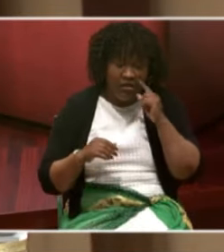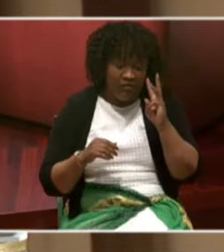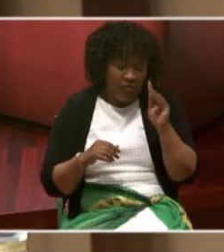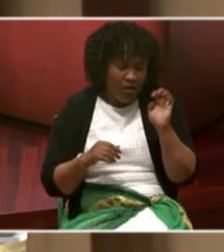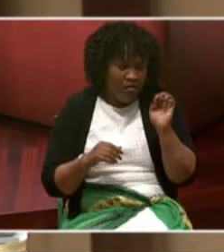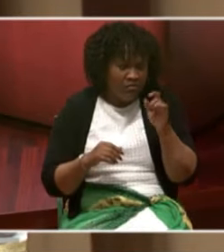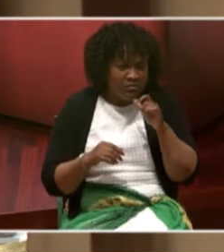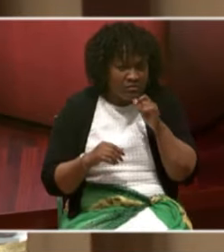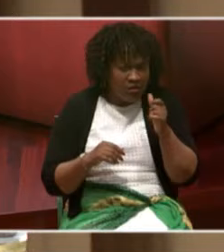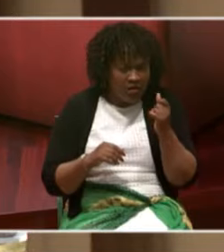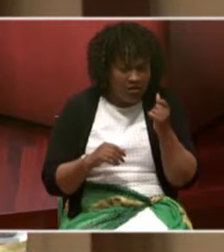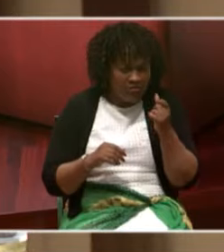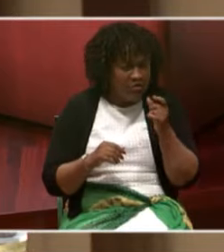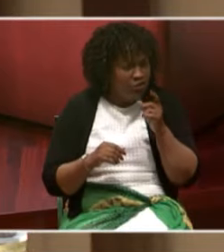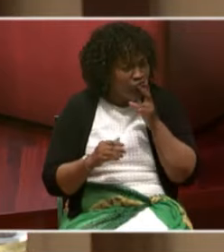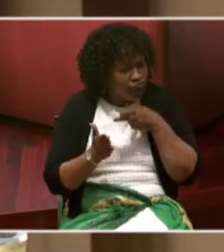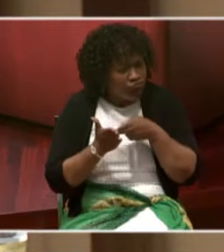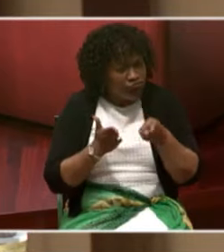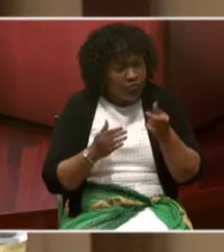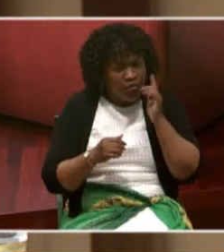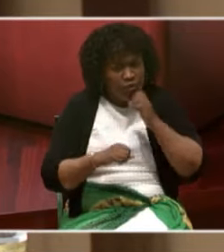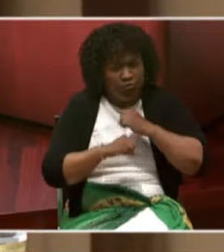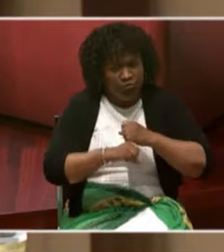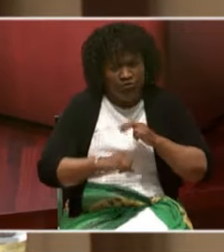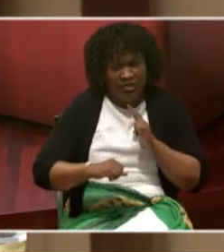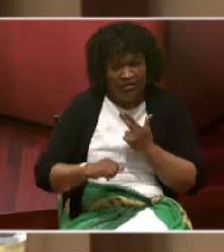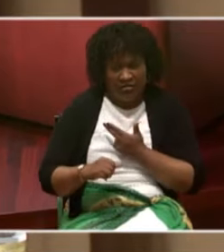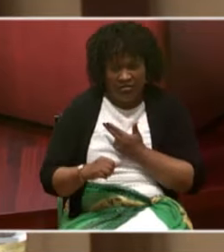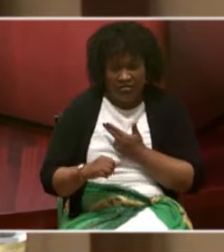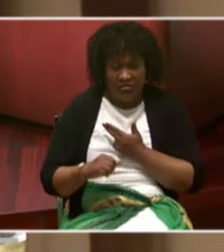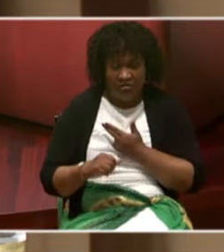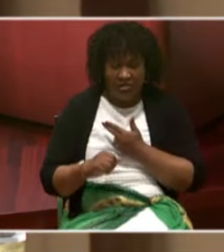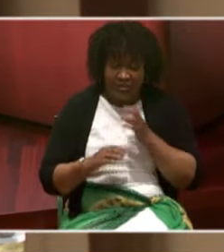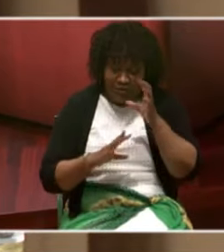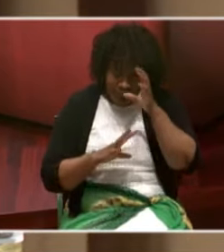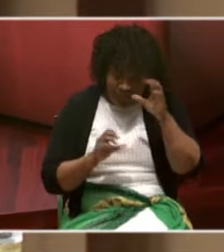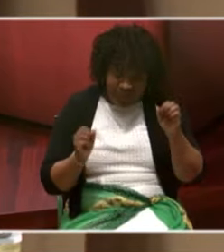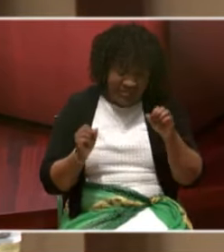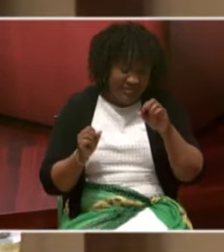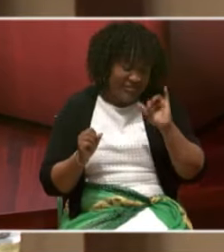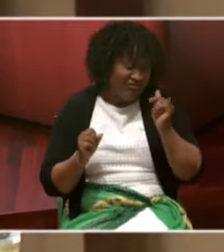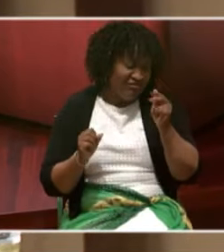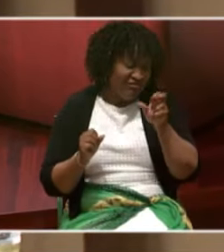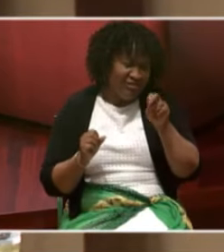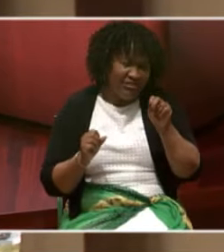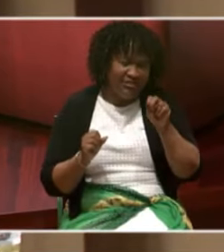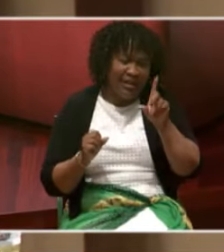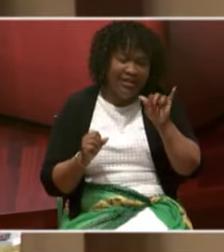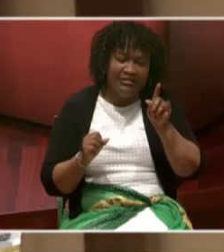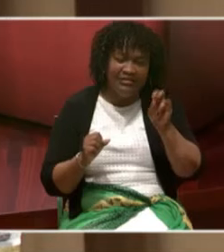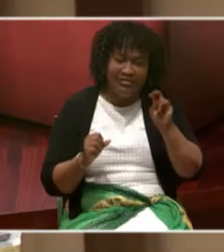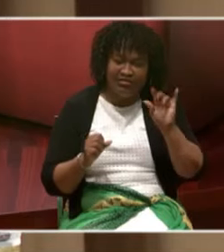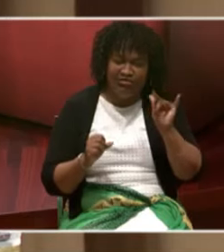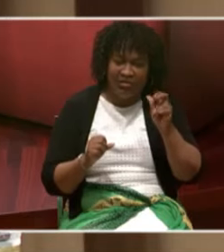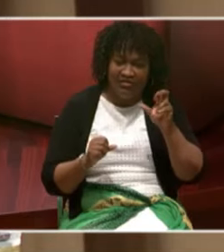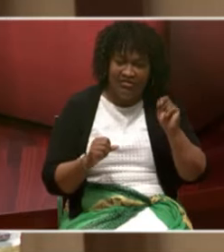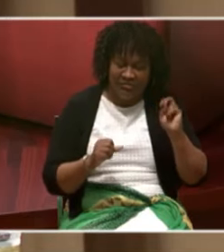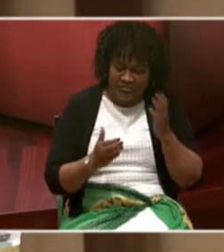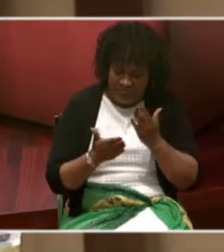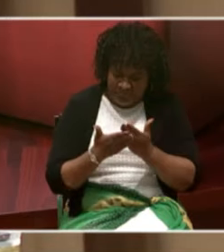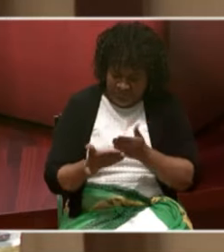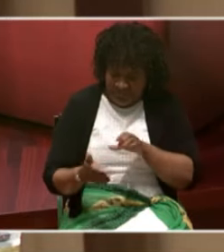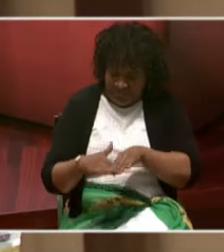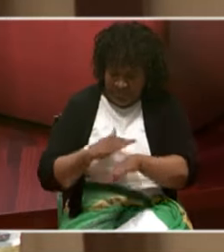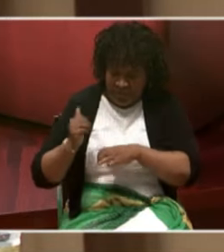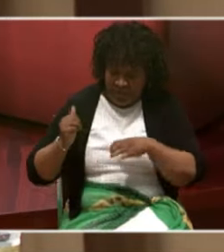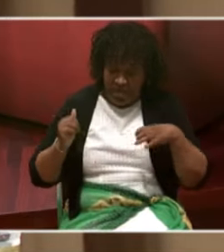America. I wanted to make America better. I wanted to make America live up to those principles.